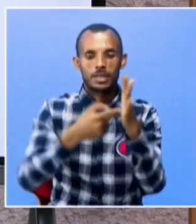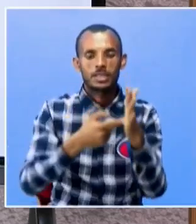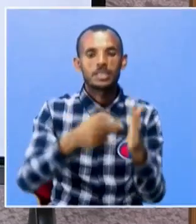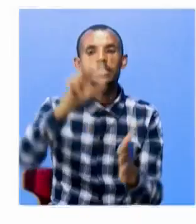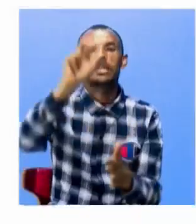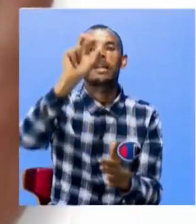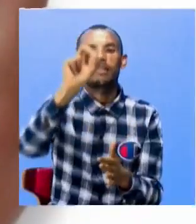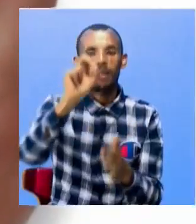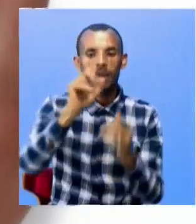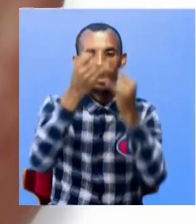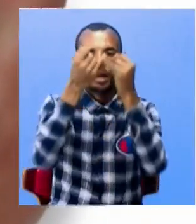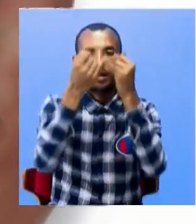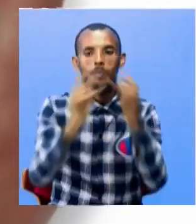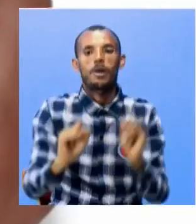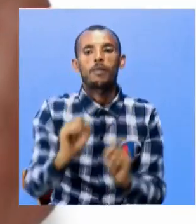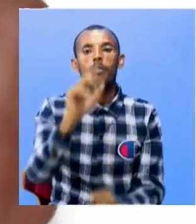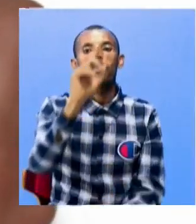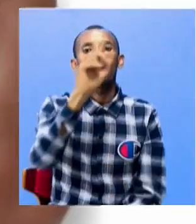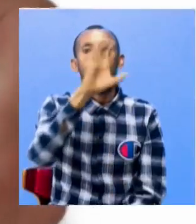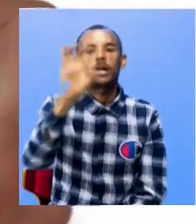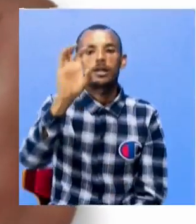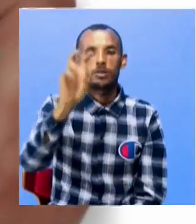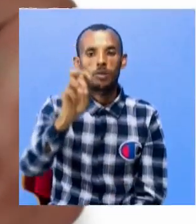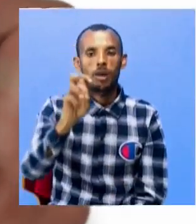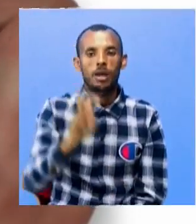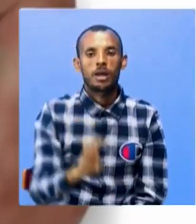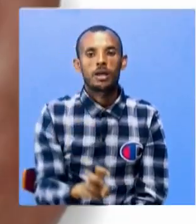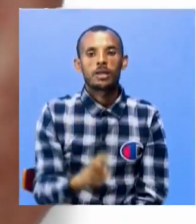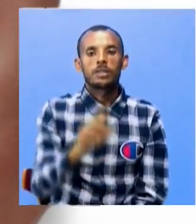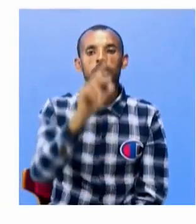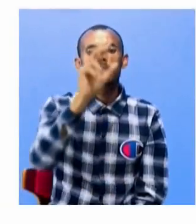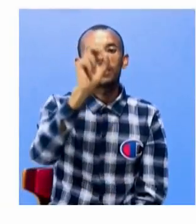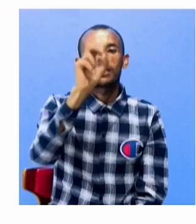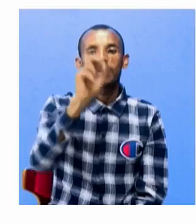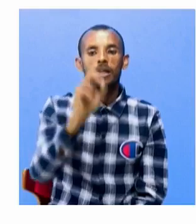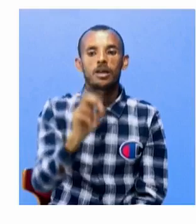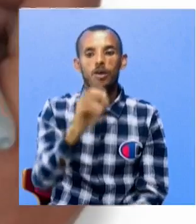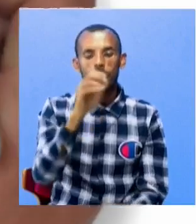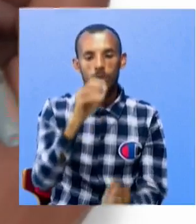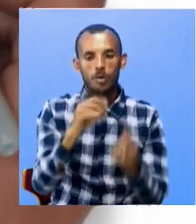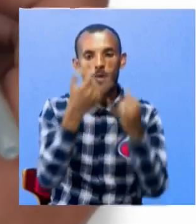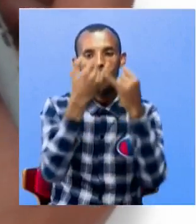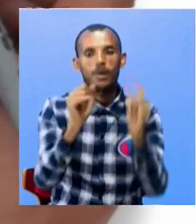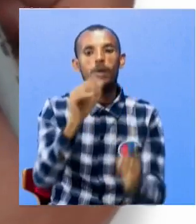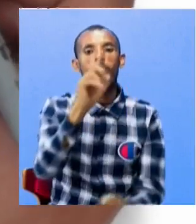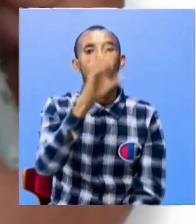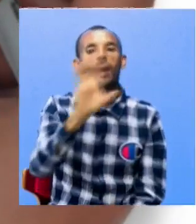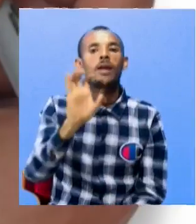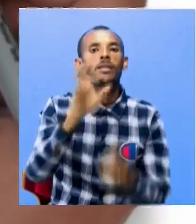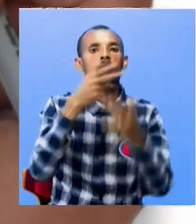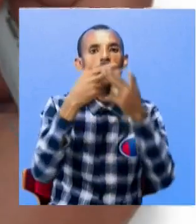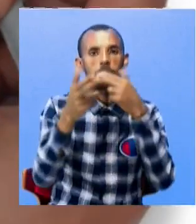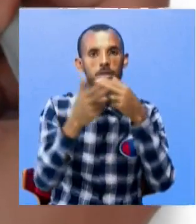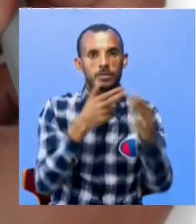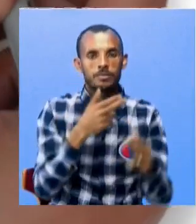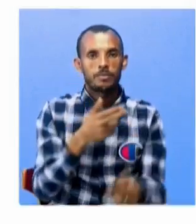of 100. So I can write this 30 over 100 times